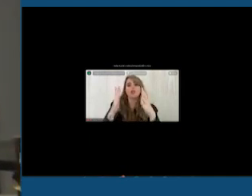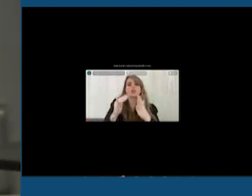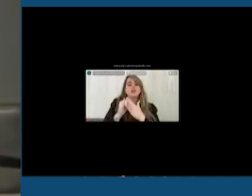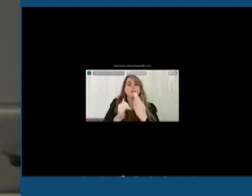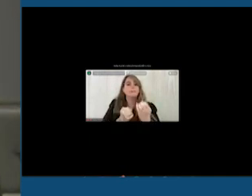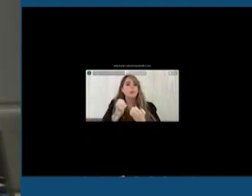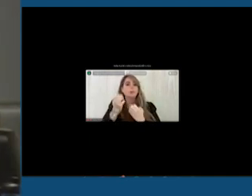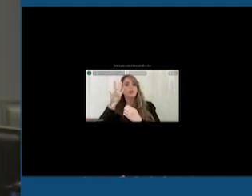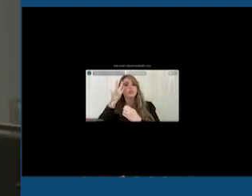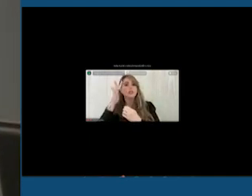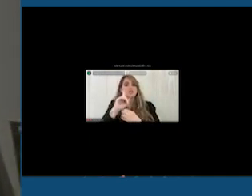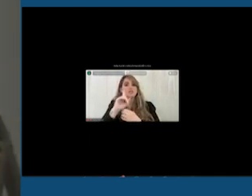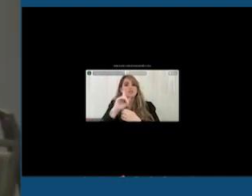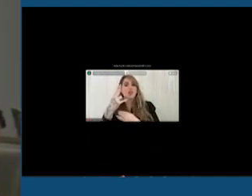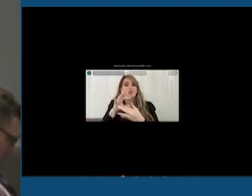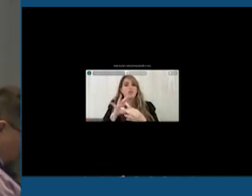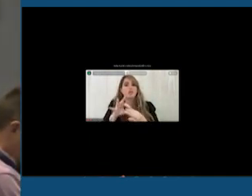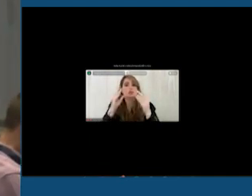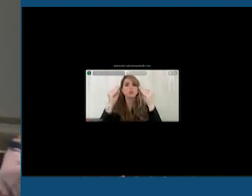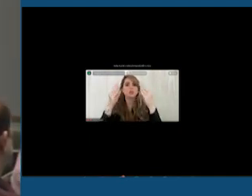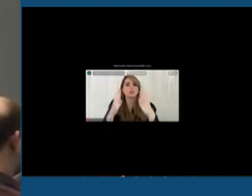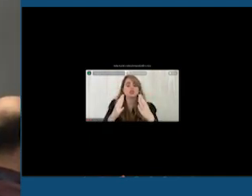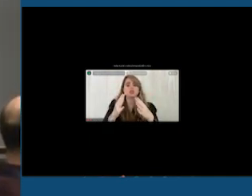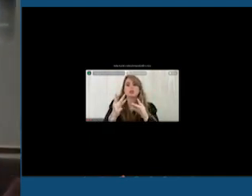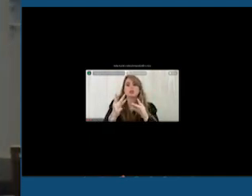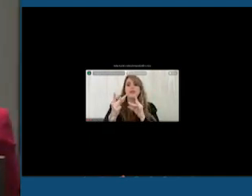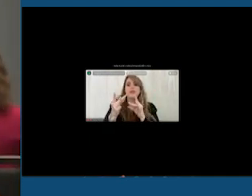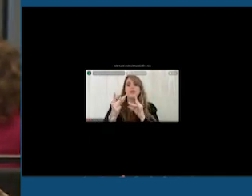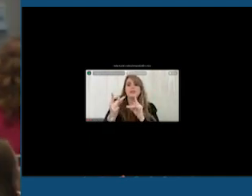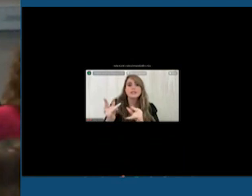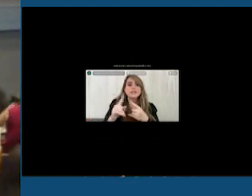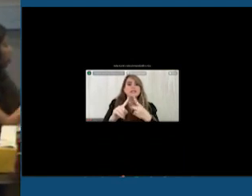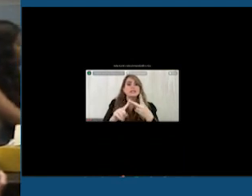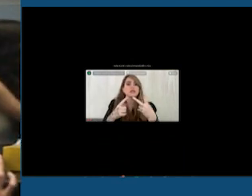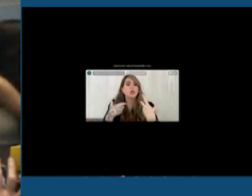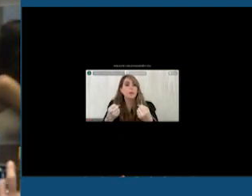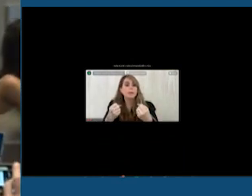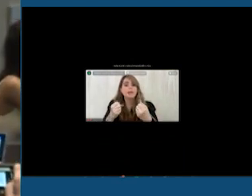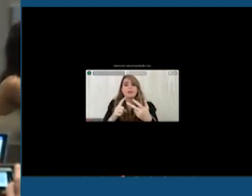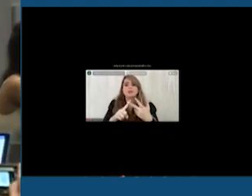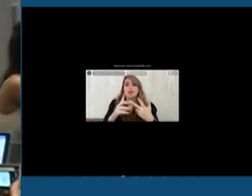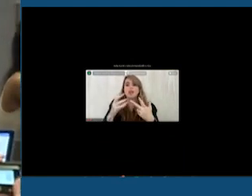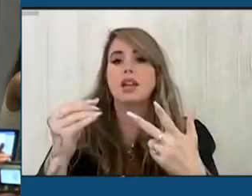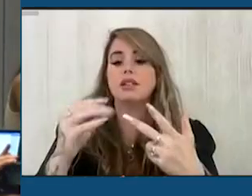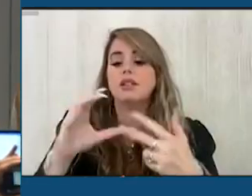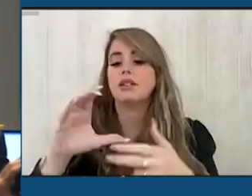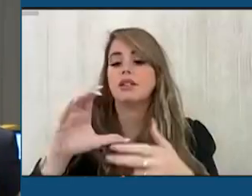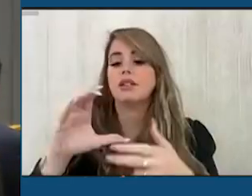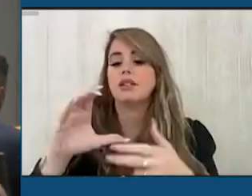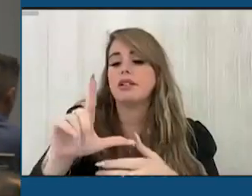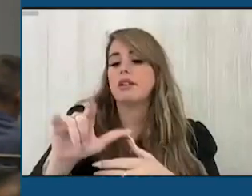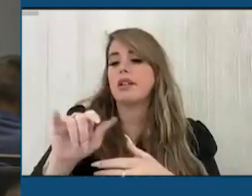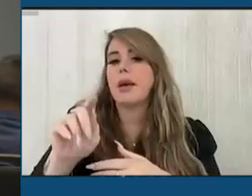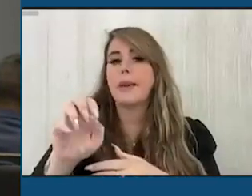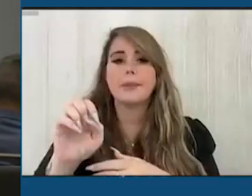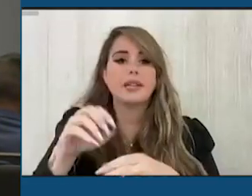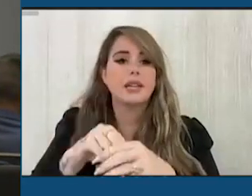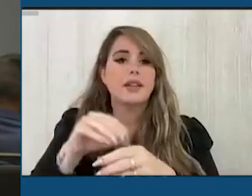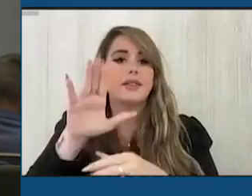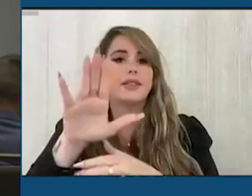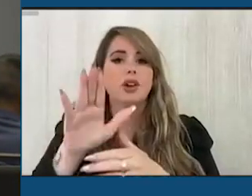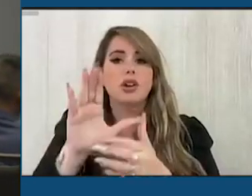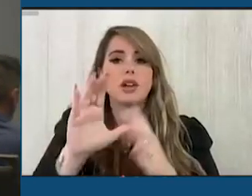is highly related to teachers' efficacy, to their well-being, to the climates that they create in their classrooms, to their own stress and